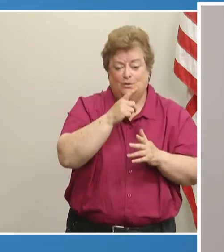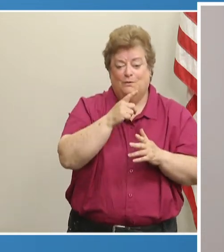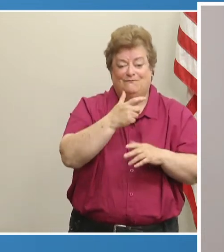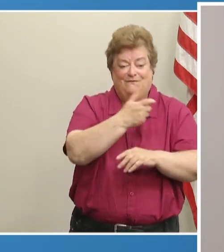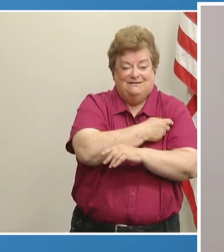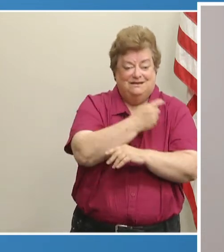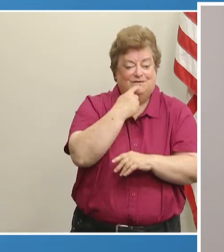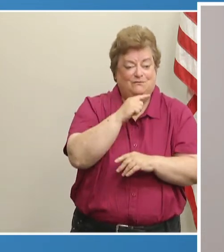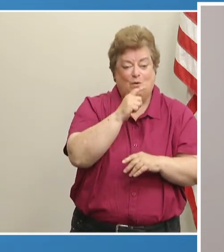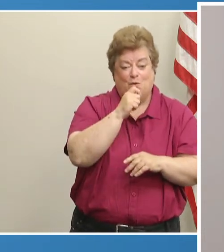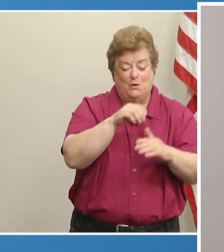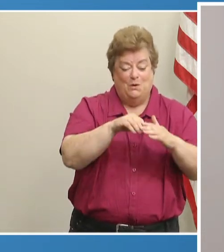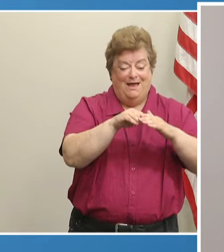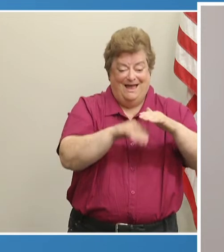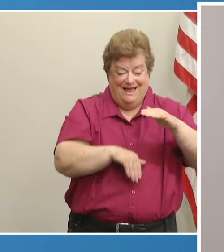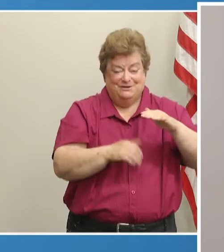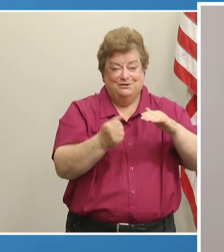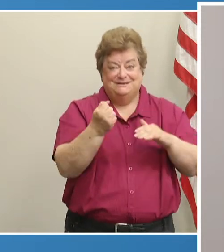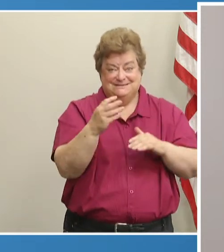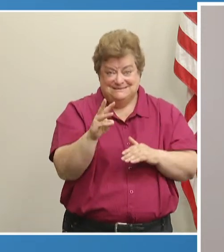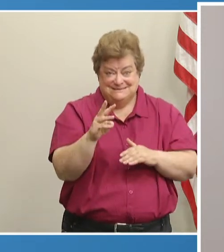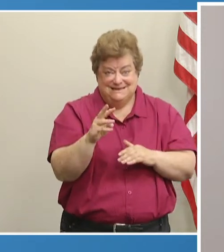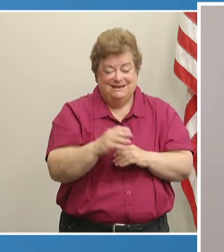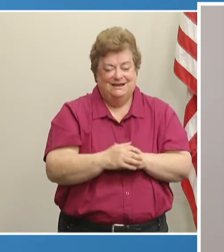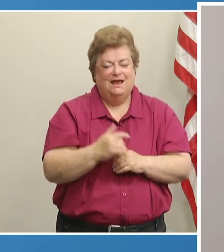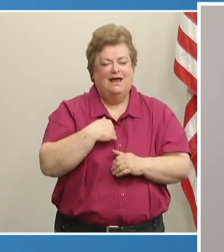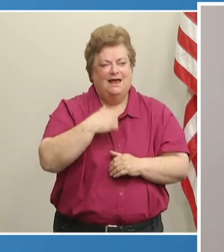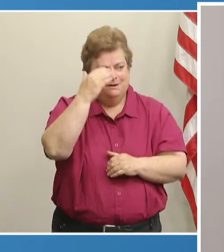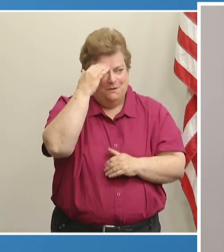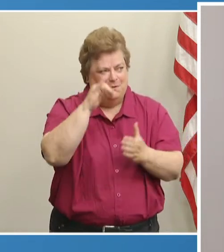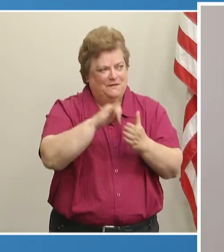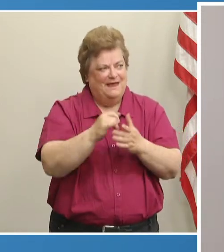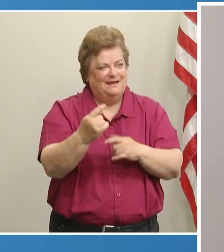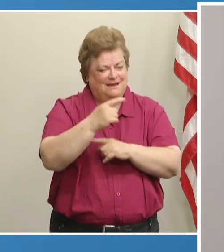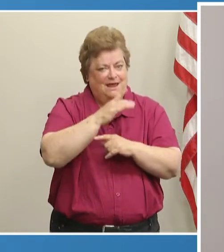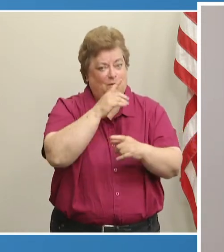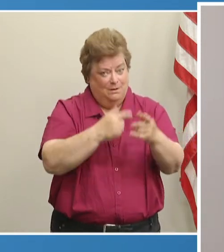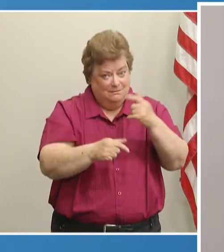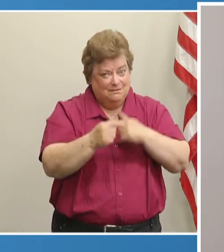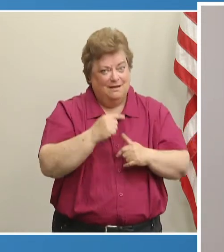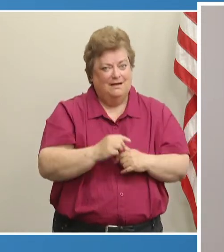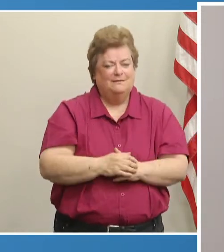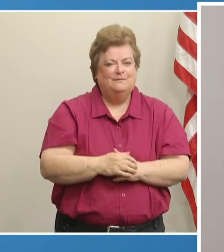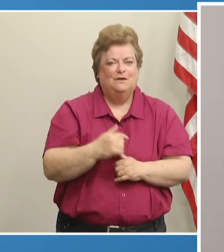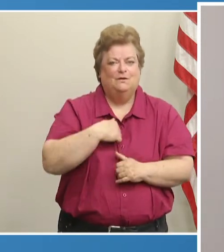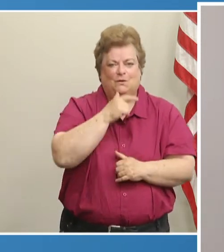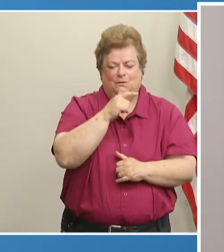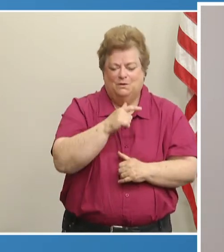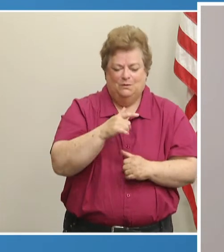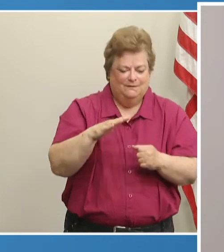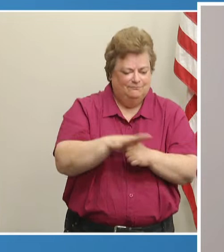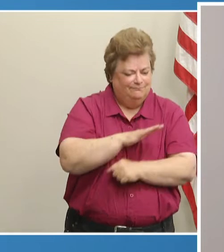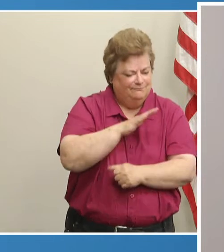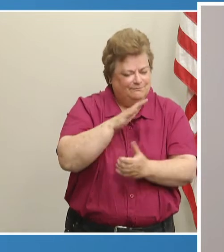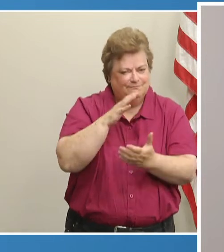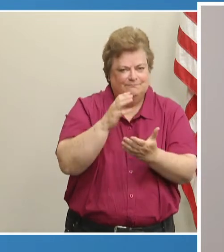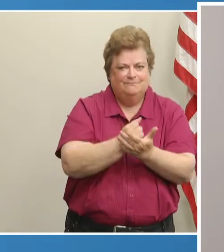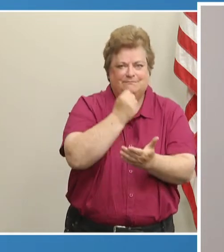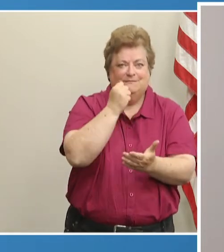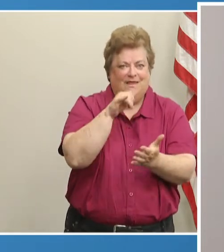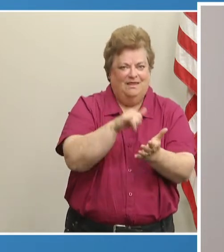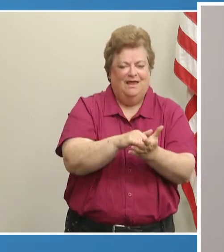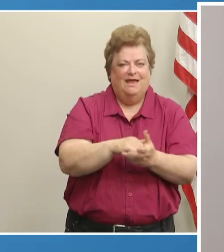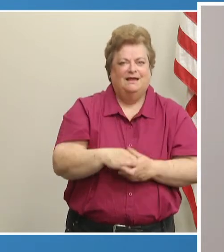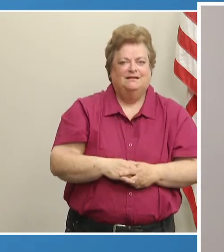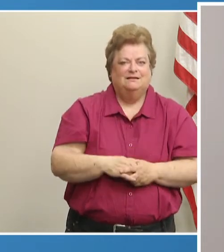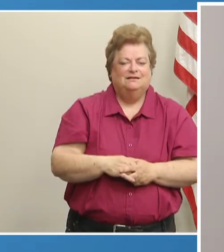16. And I know that day is coming, and we will we'll take full advantage of it. And until then,